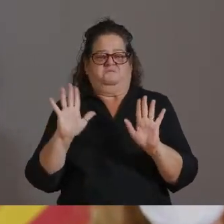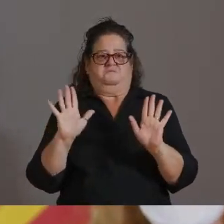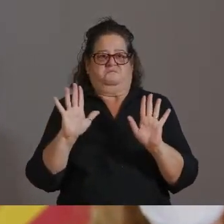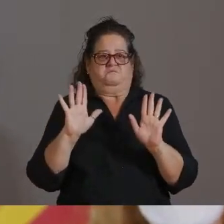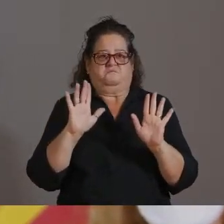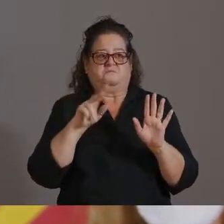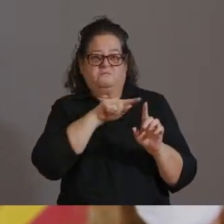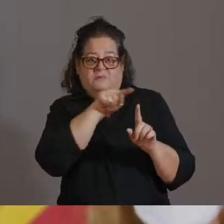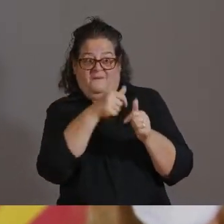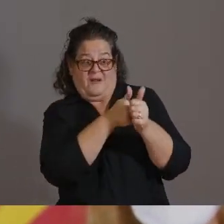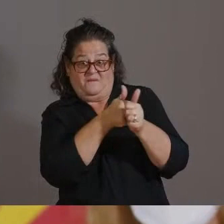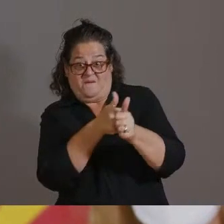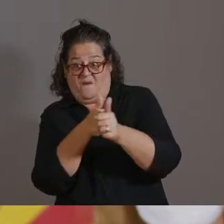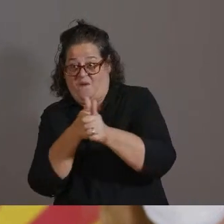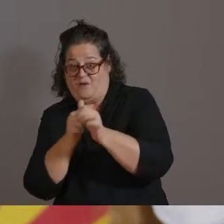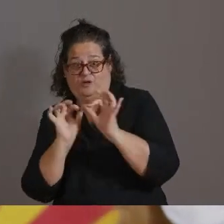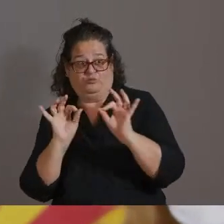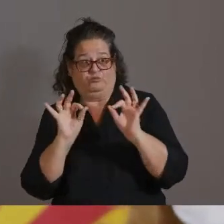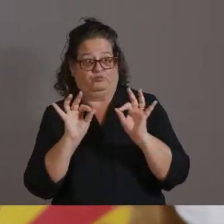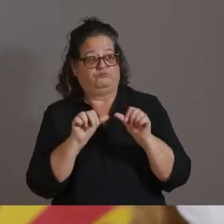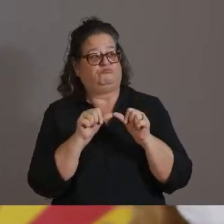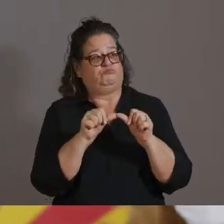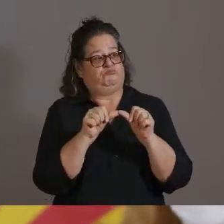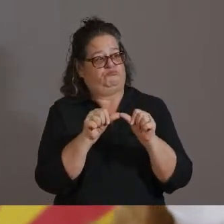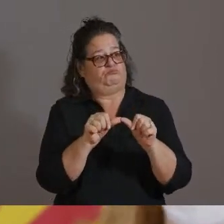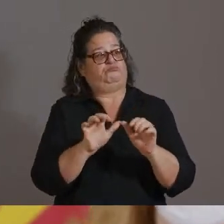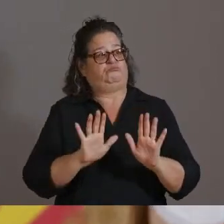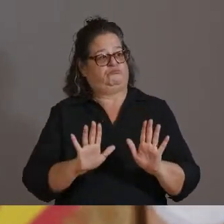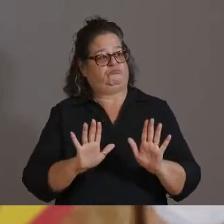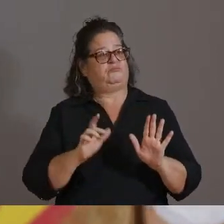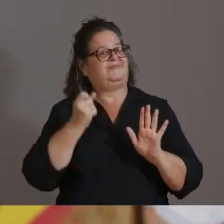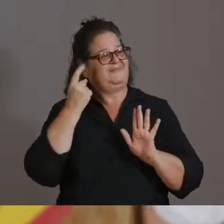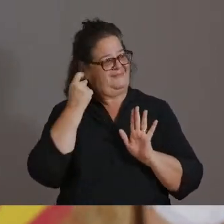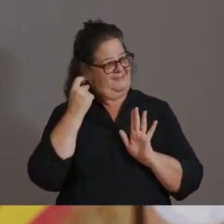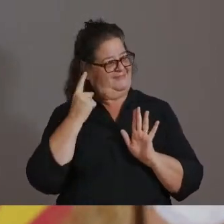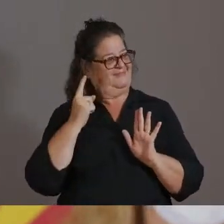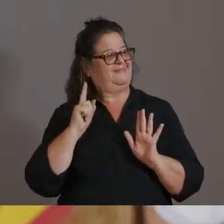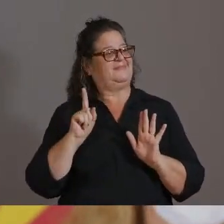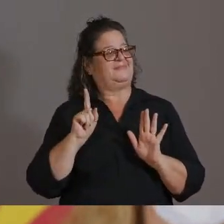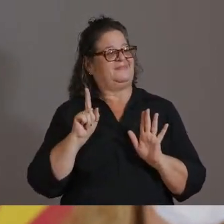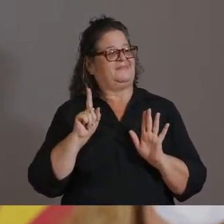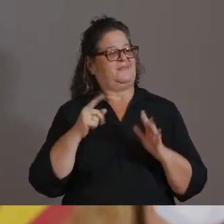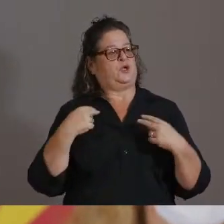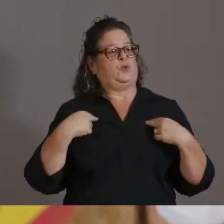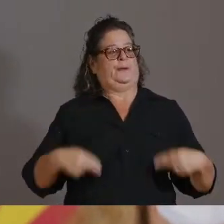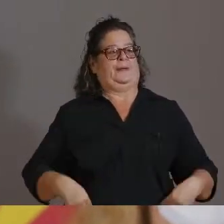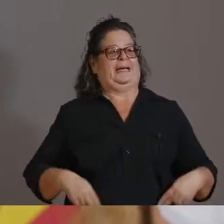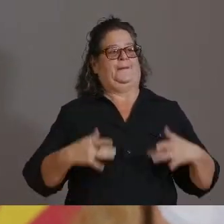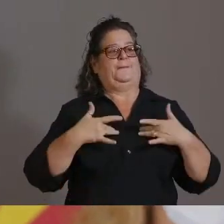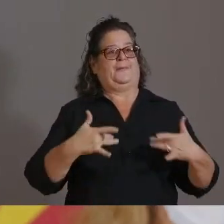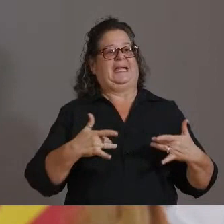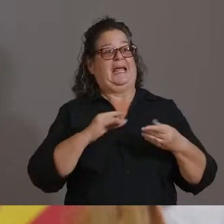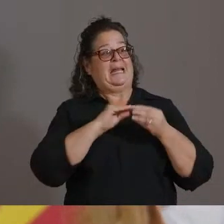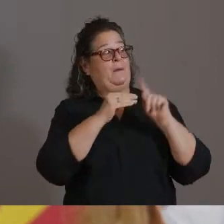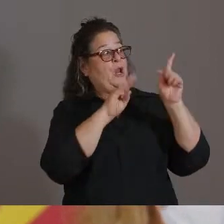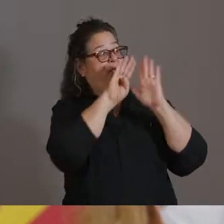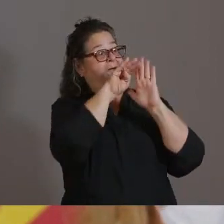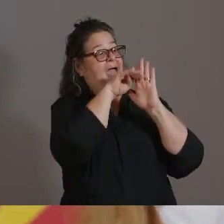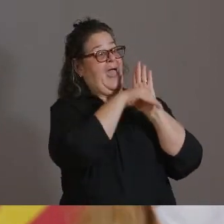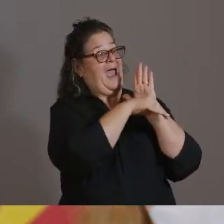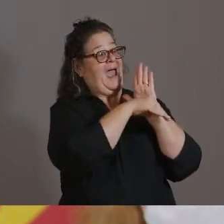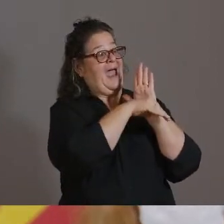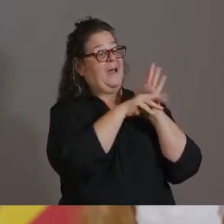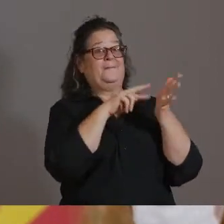just human nature when you see the numbers trending lower and it's maybe not leading the nightly news every